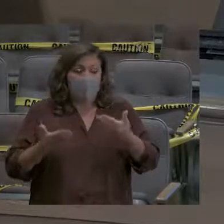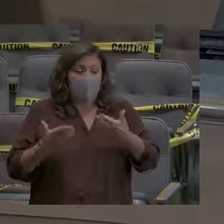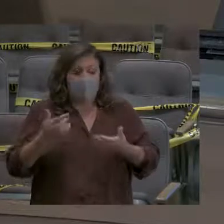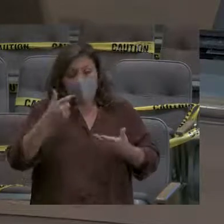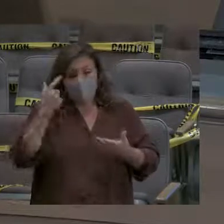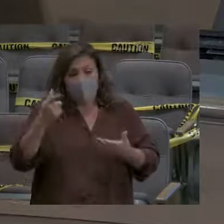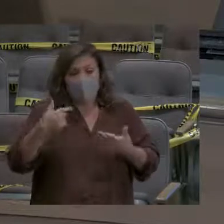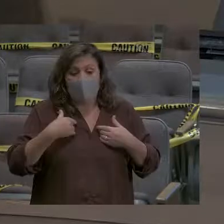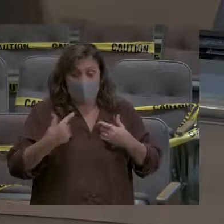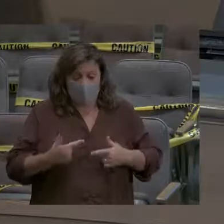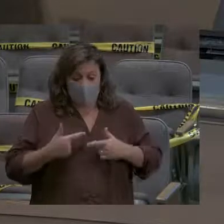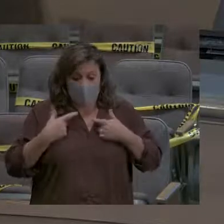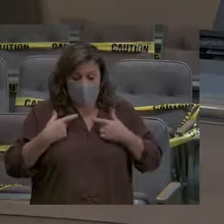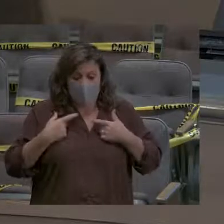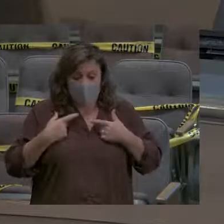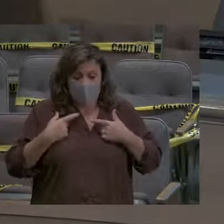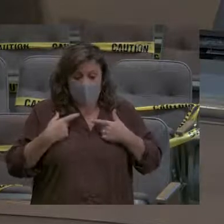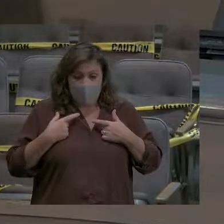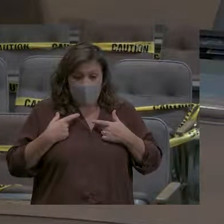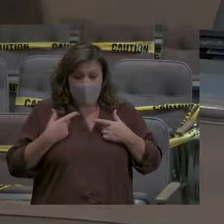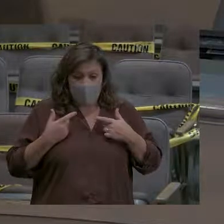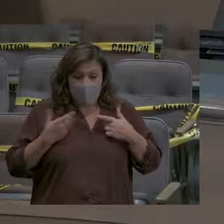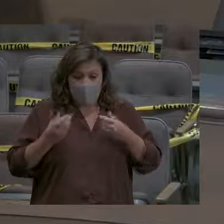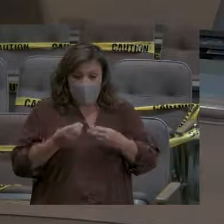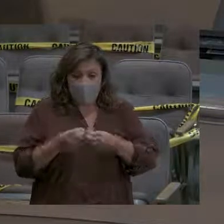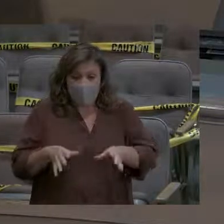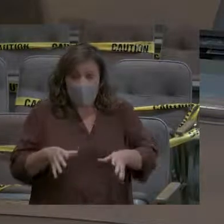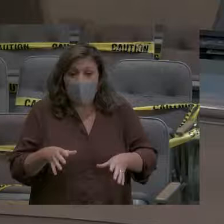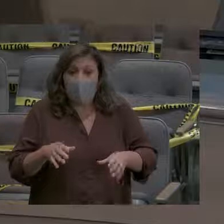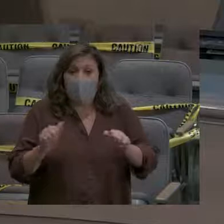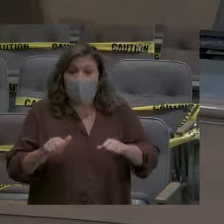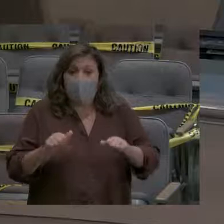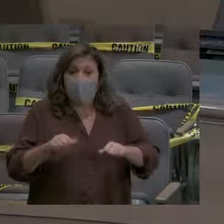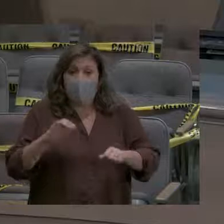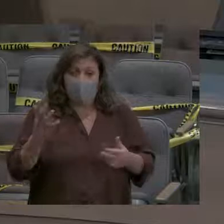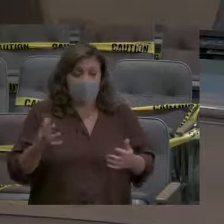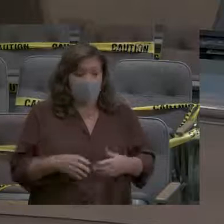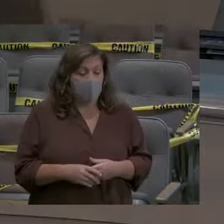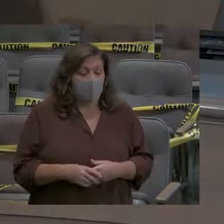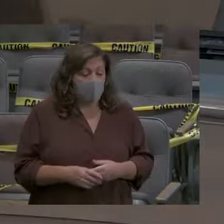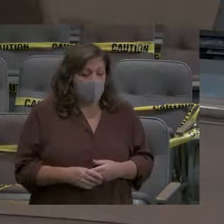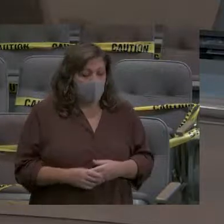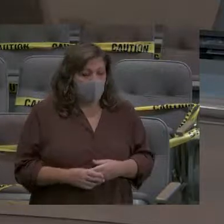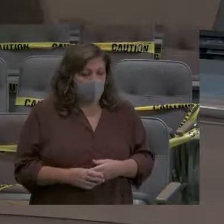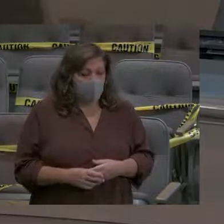have a life-threatening infection. Other times it may be